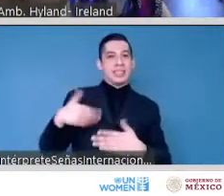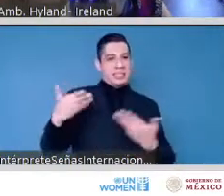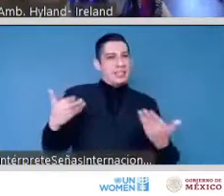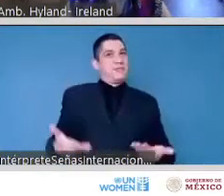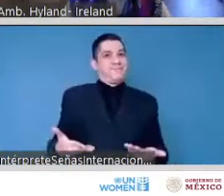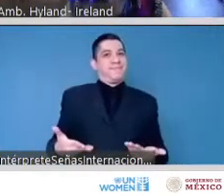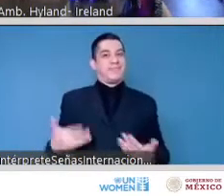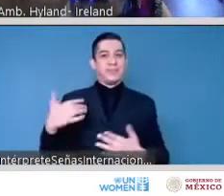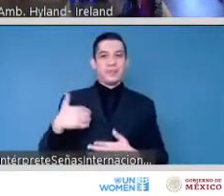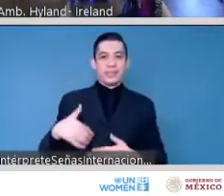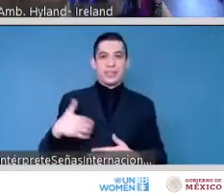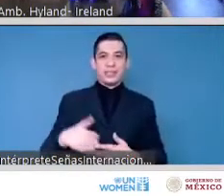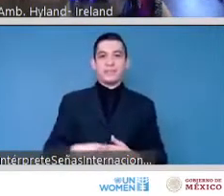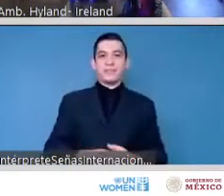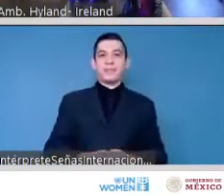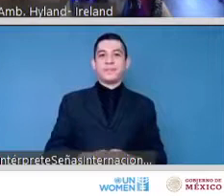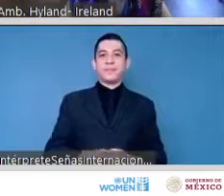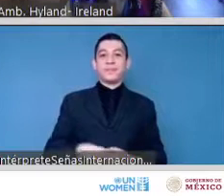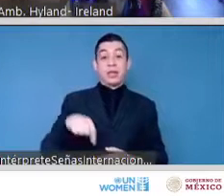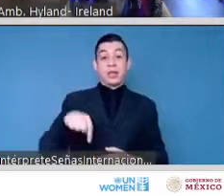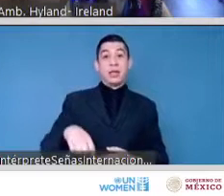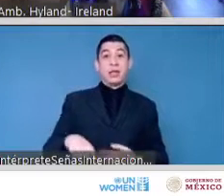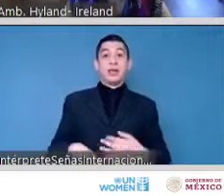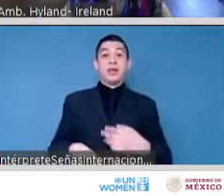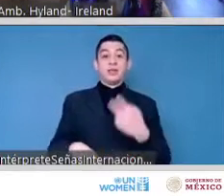and English, and I'm gonna speak a little bit today in both.